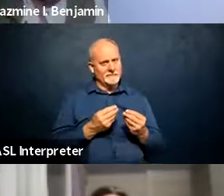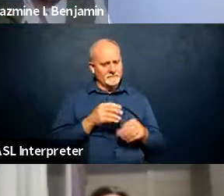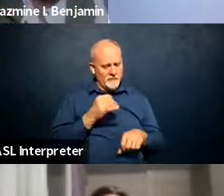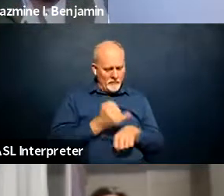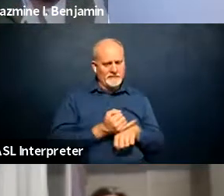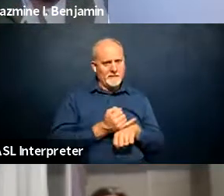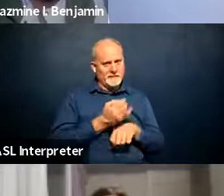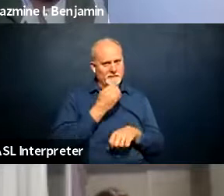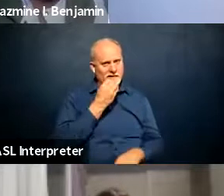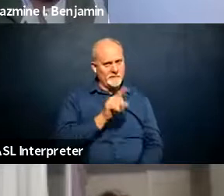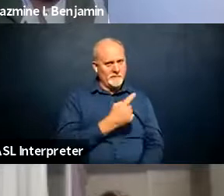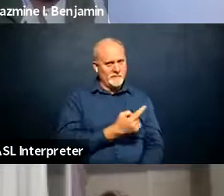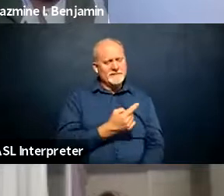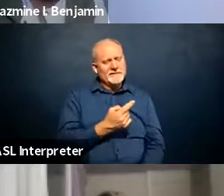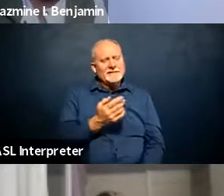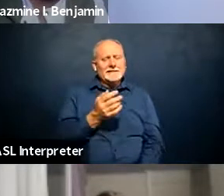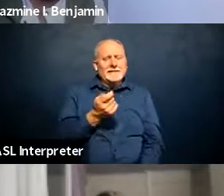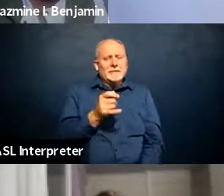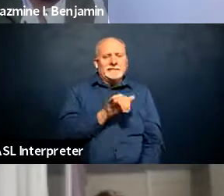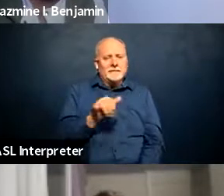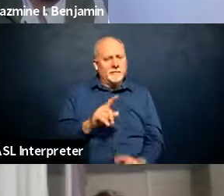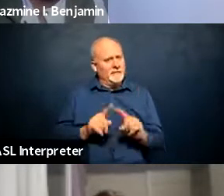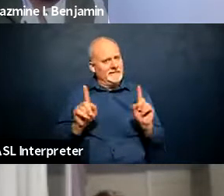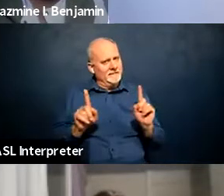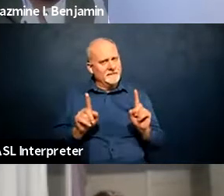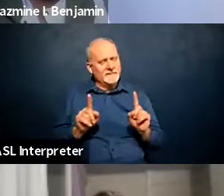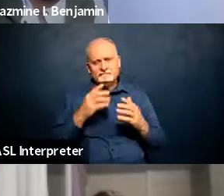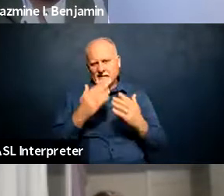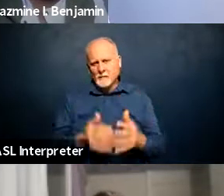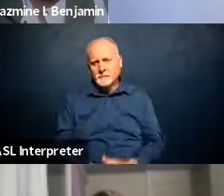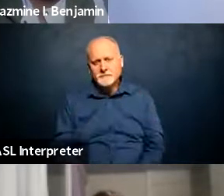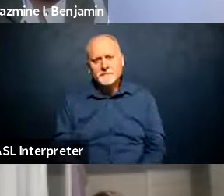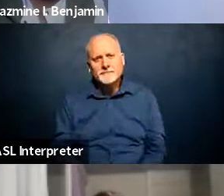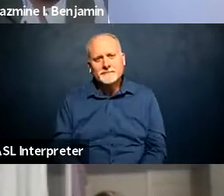campus. So they're similar, but not exactly the same. And thanks for your question.